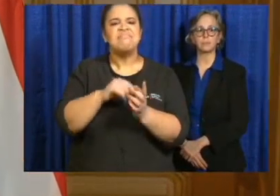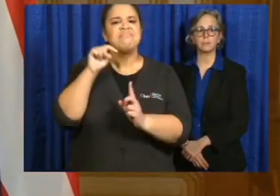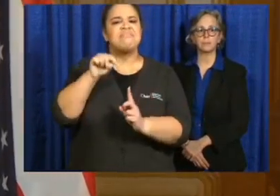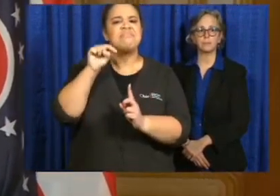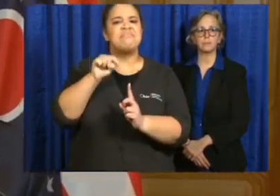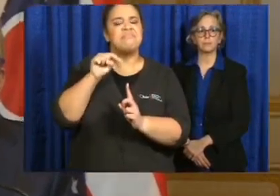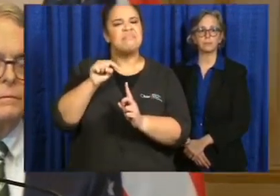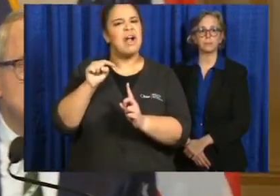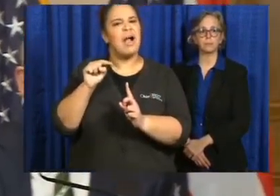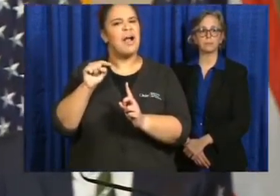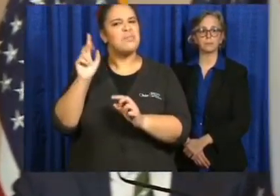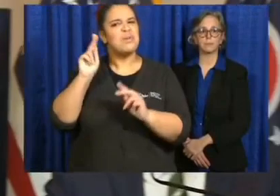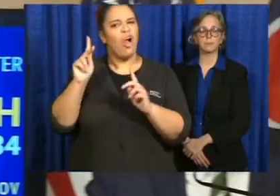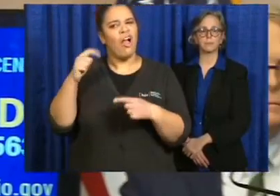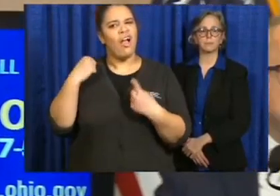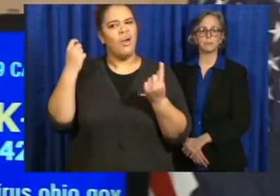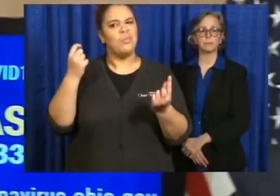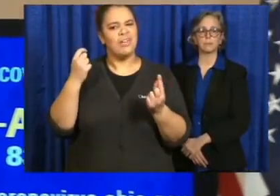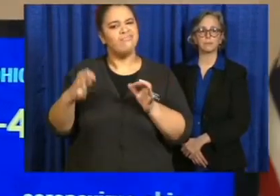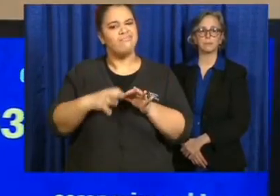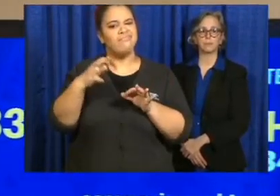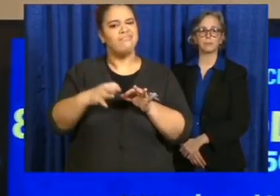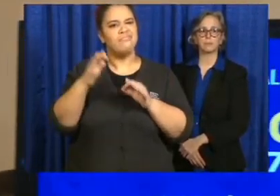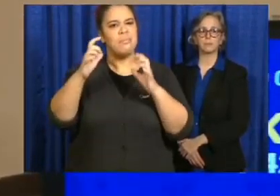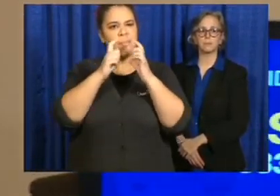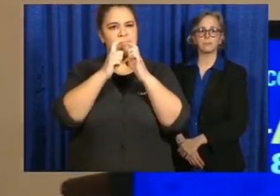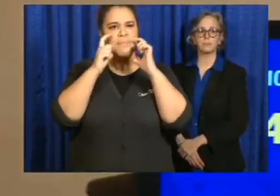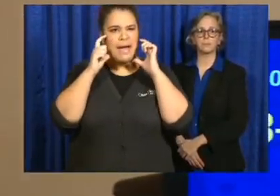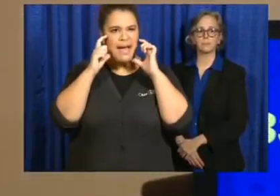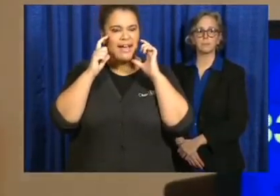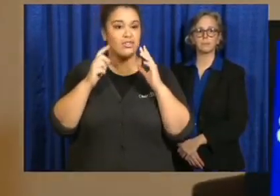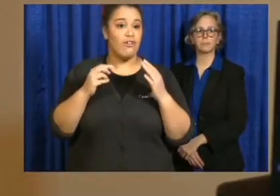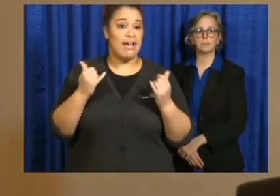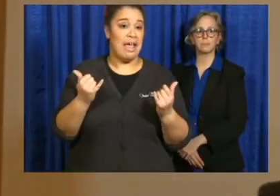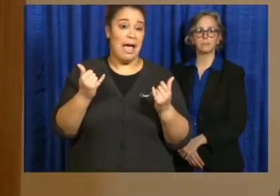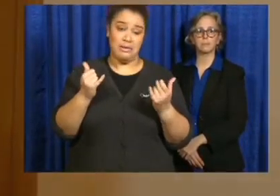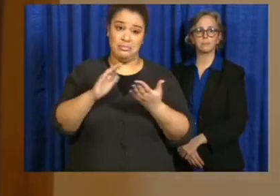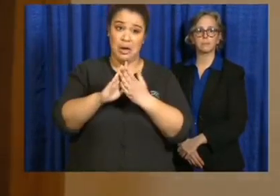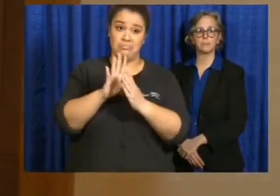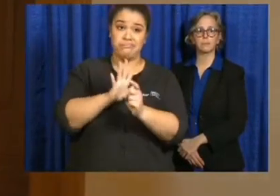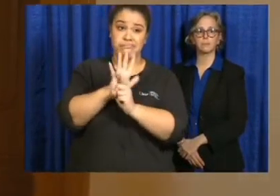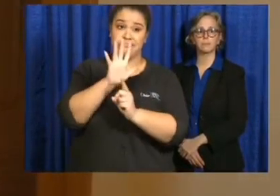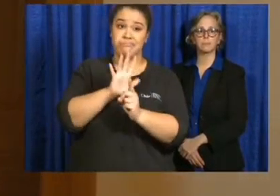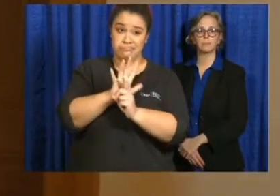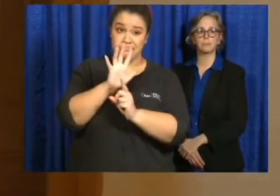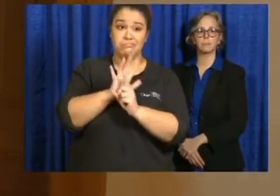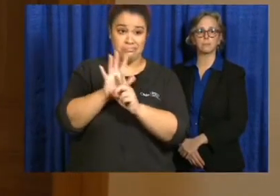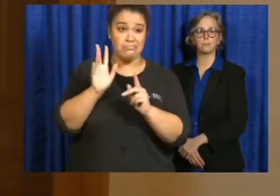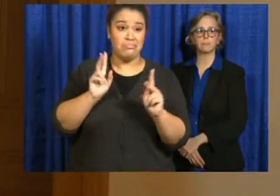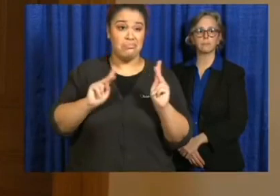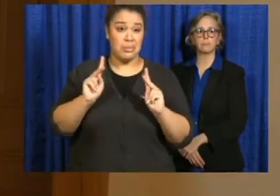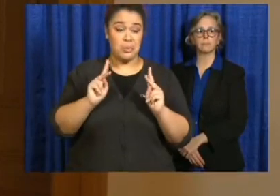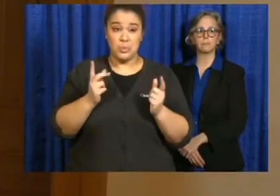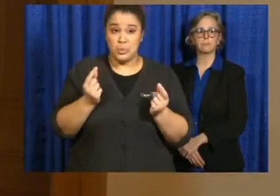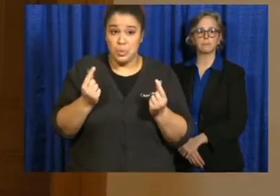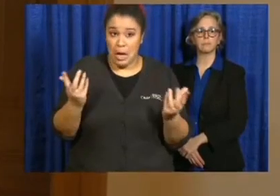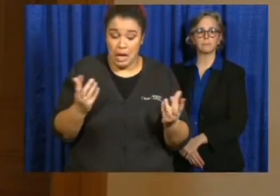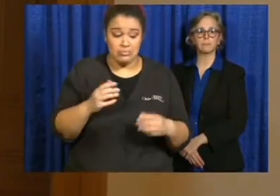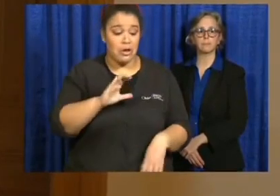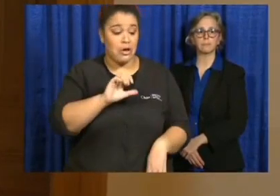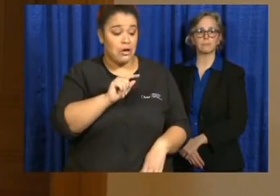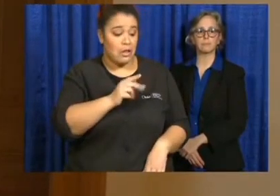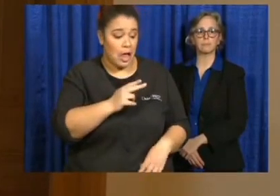seeing. There is this trend, kind of a movement for people making masks out of cloth or